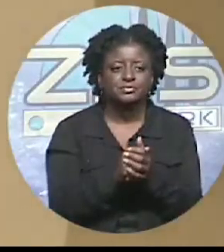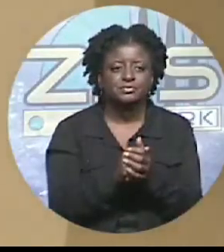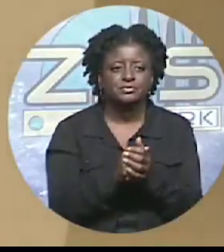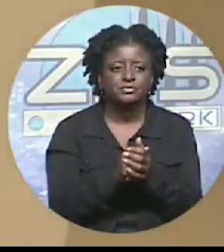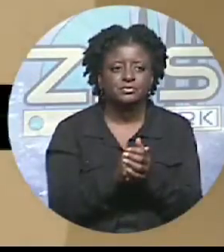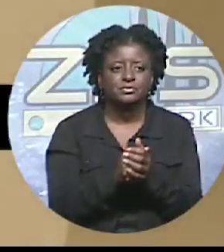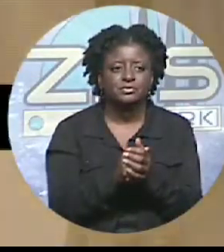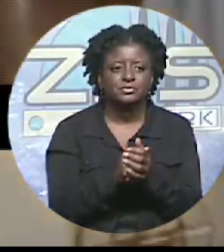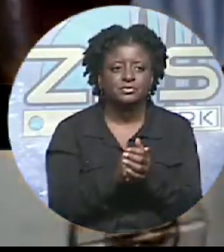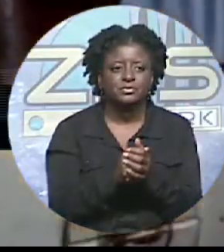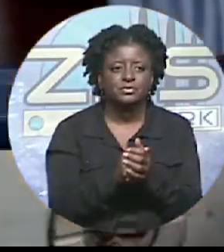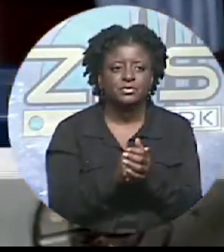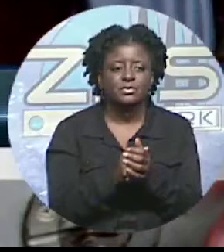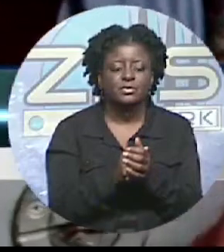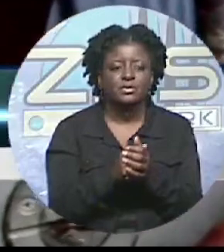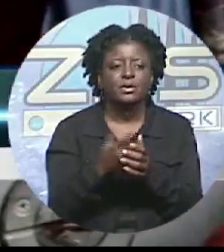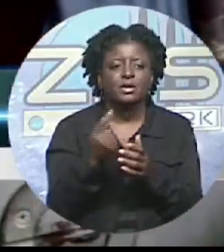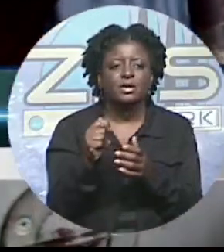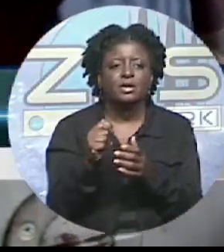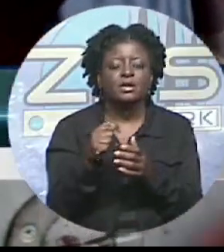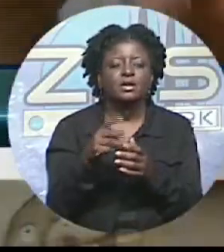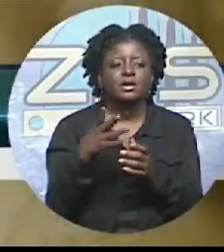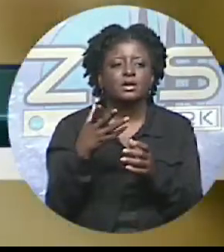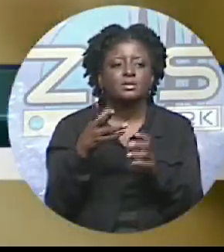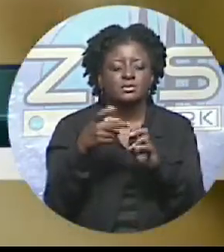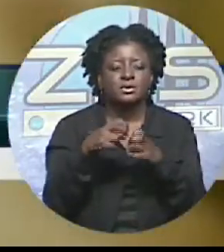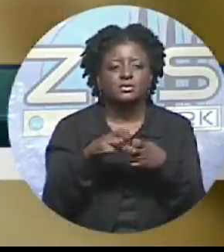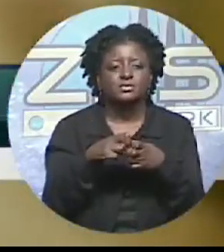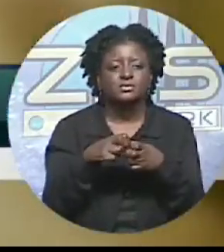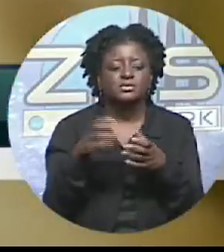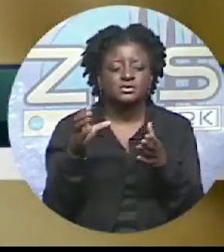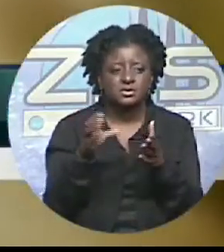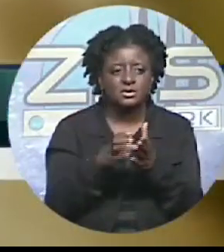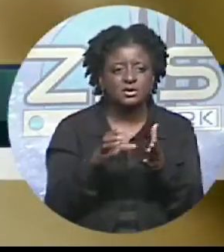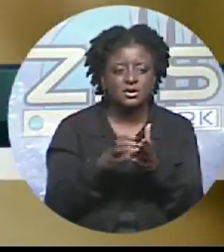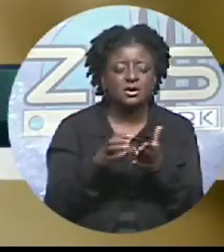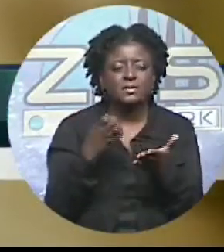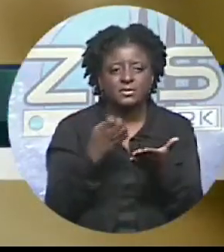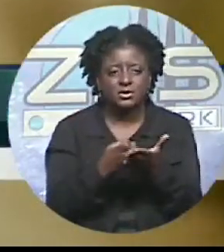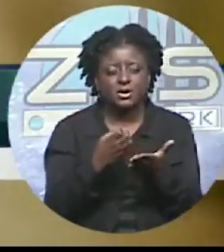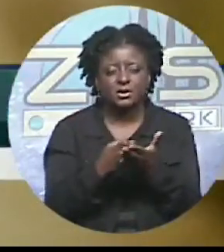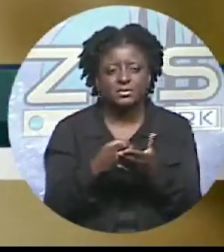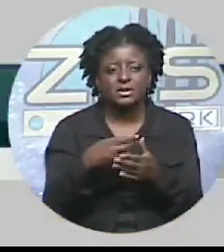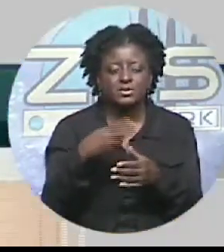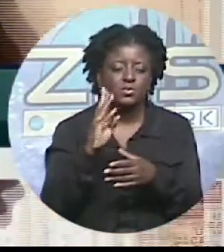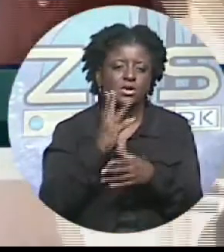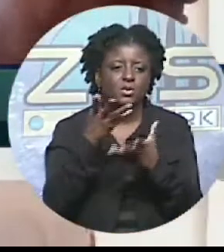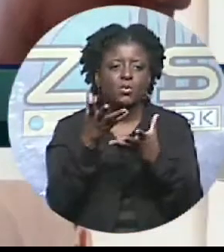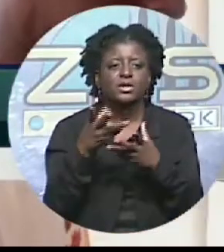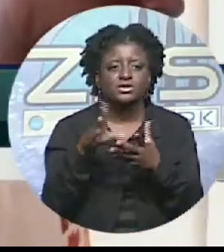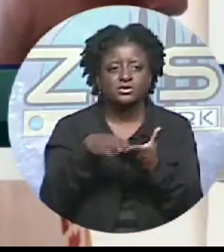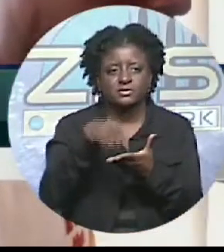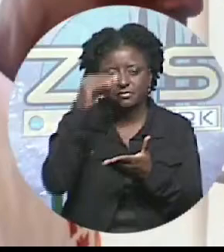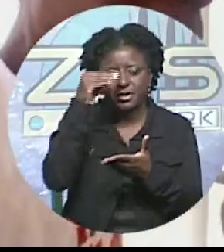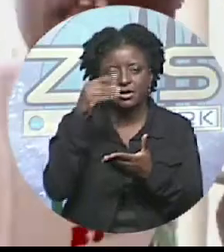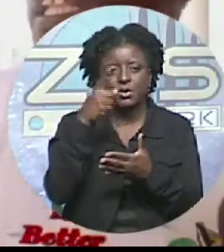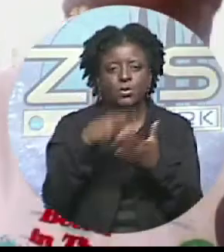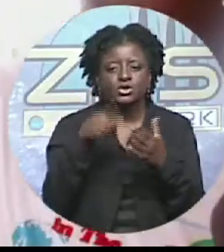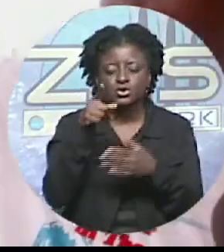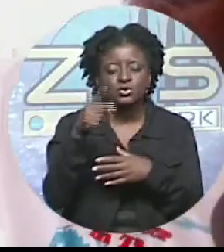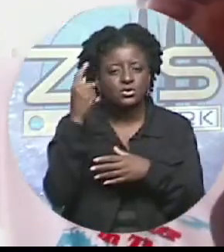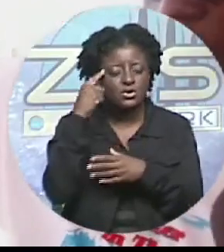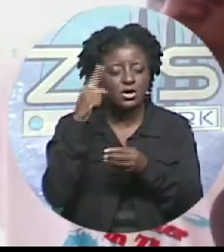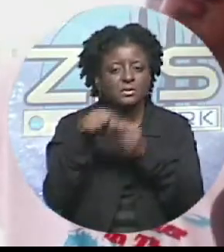concerns about the economy, crime, and the state of education high on the minds of Bahamians, we wanted to find out what you thought about two